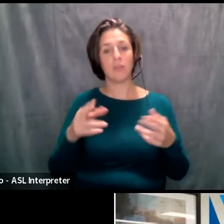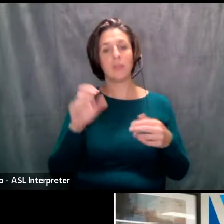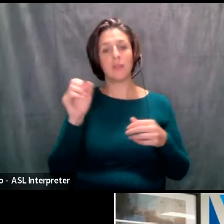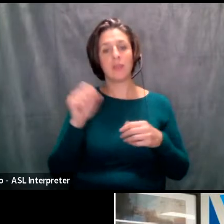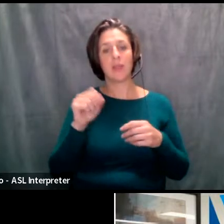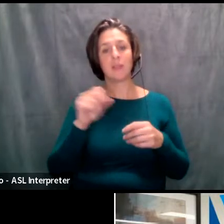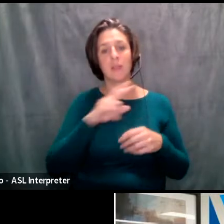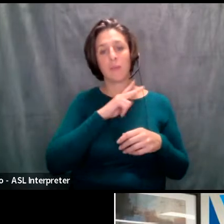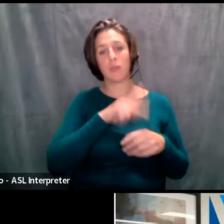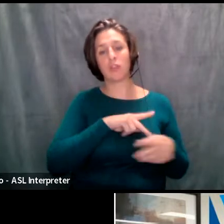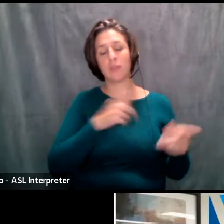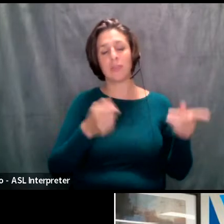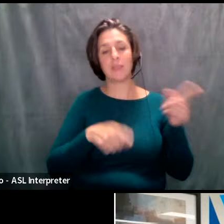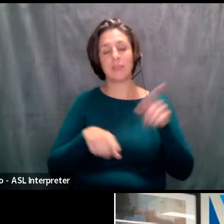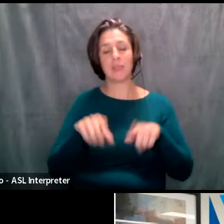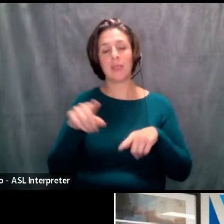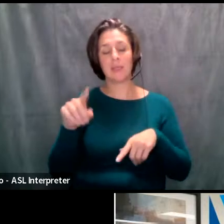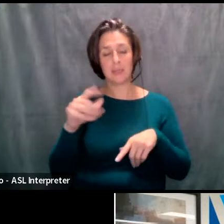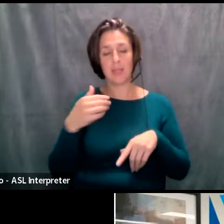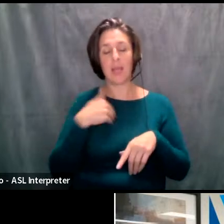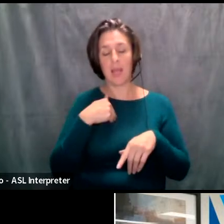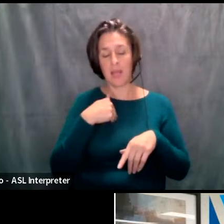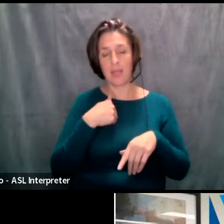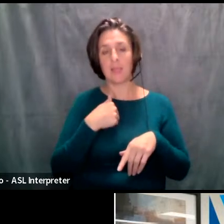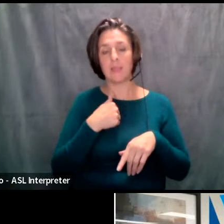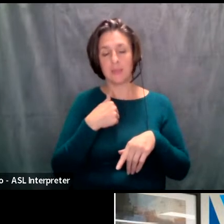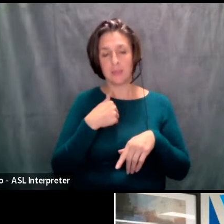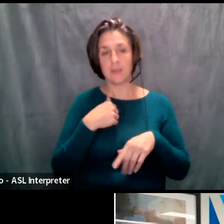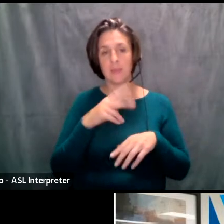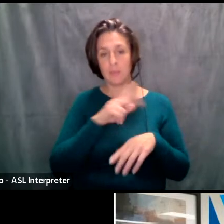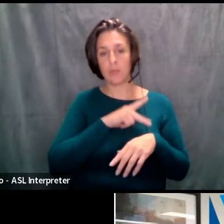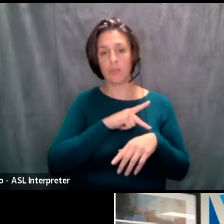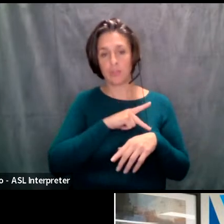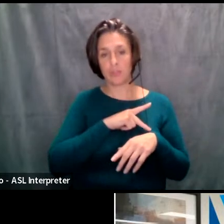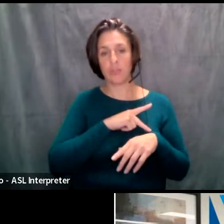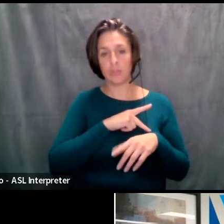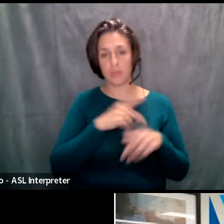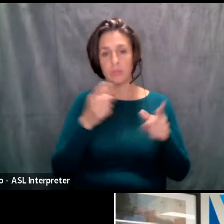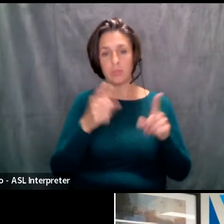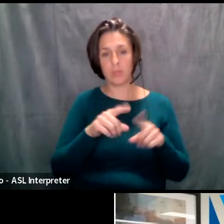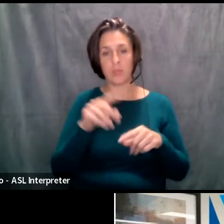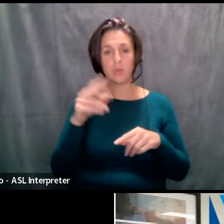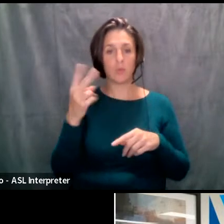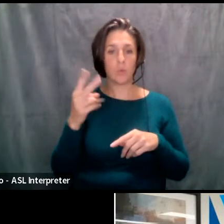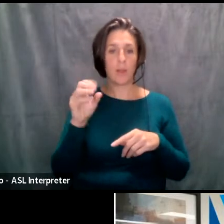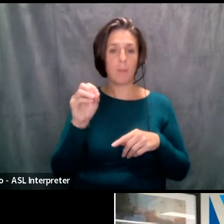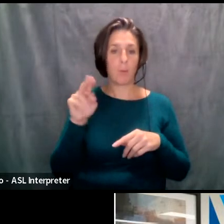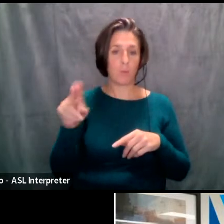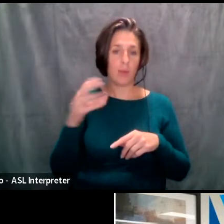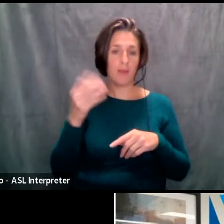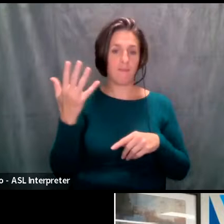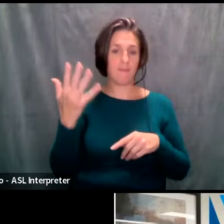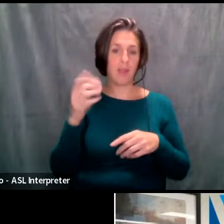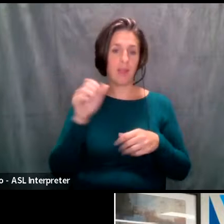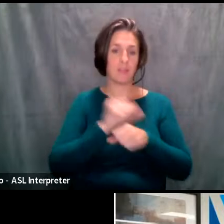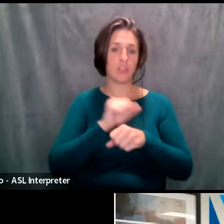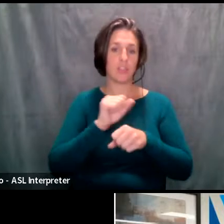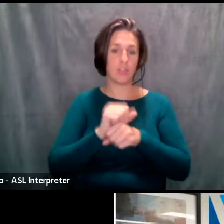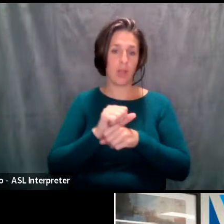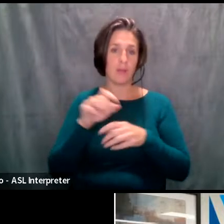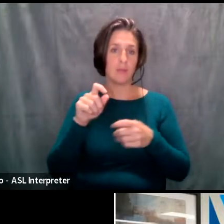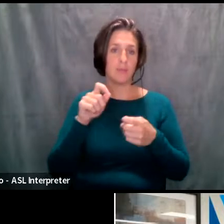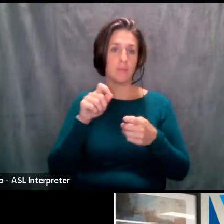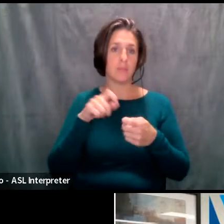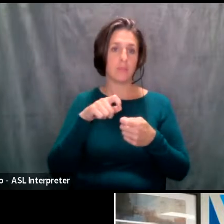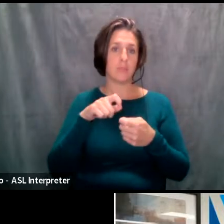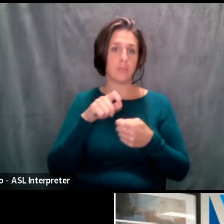the personnel consent has the personnel actions and two MOUs and 5 job descriptions. If you have any questions, or otherwise we